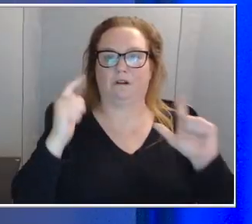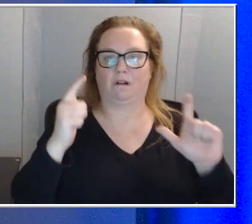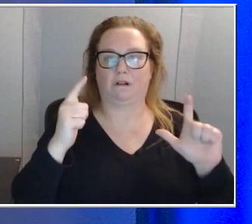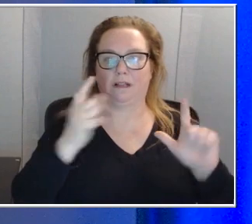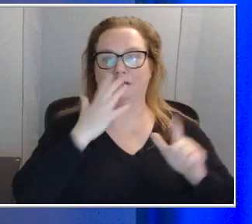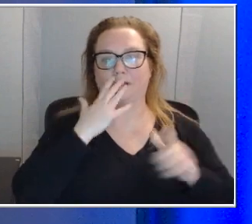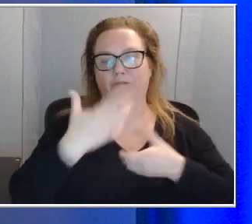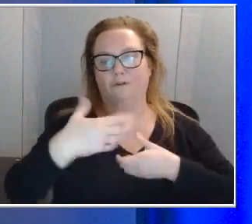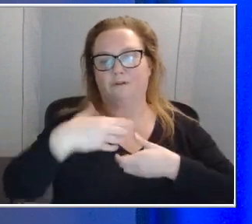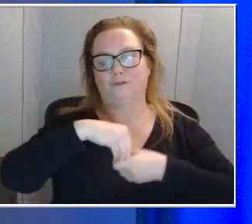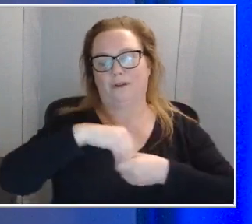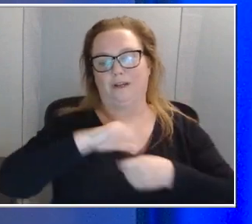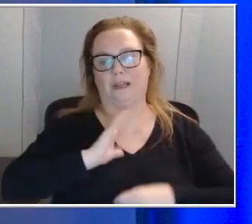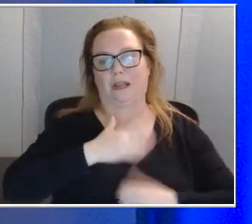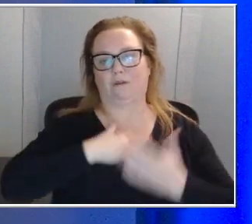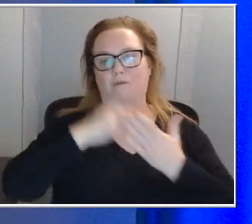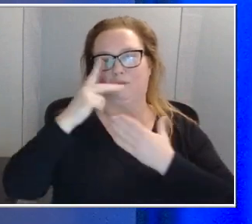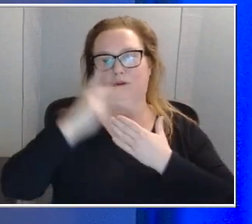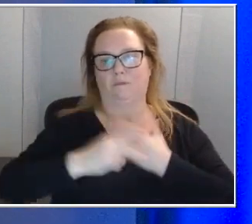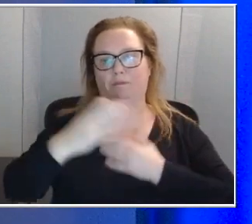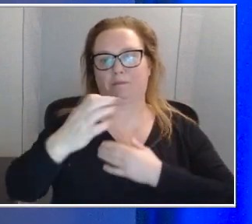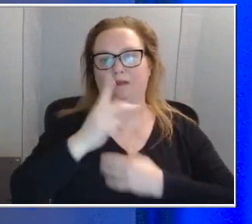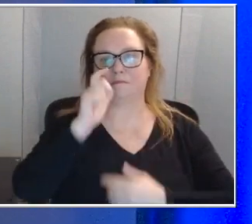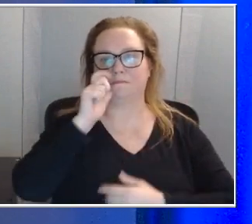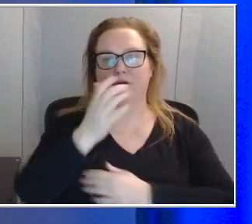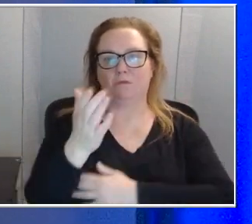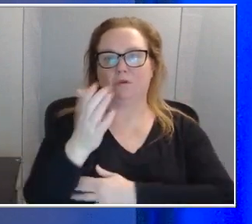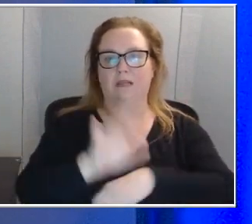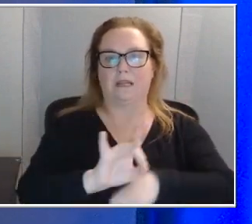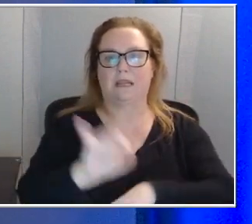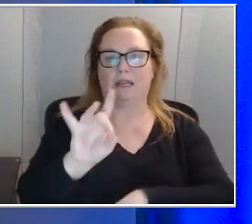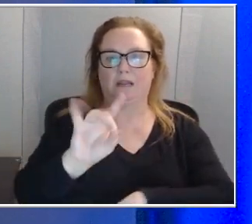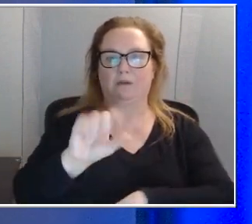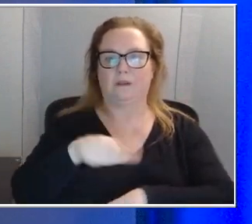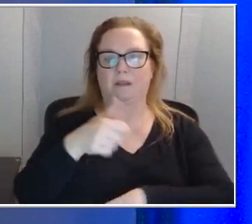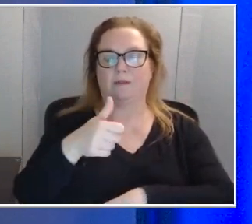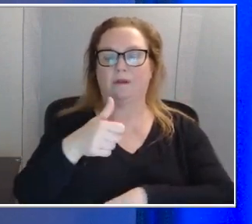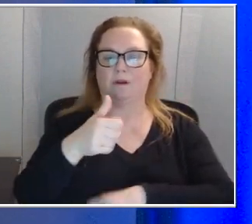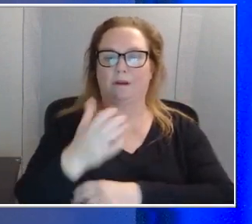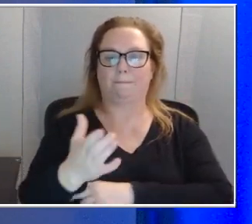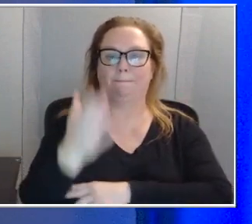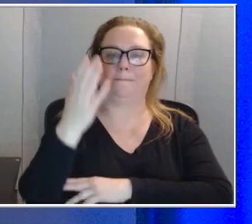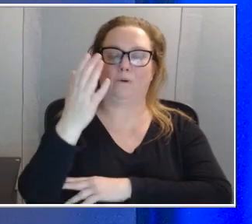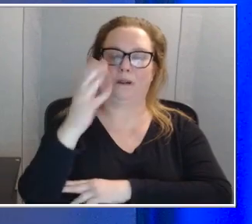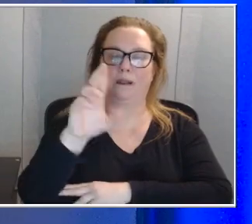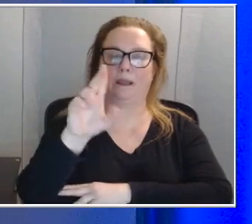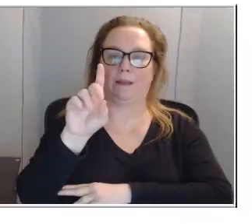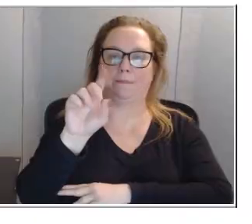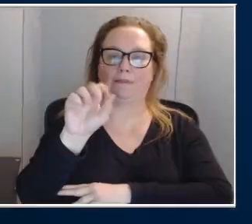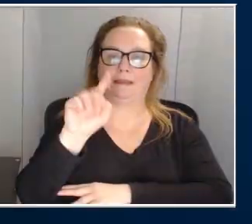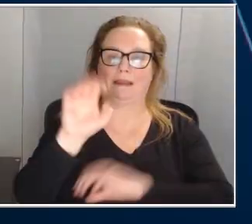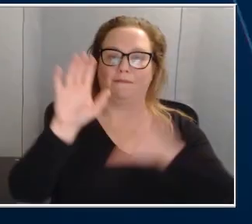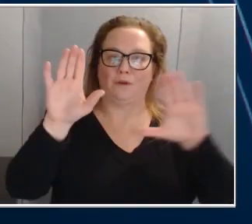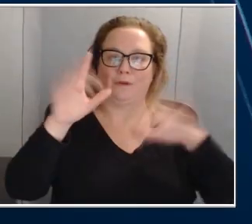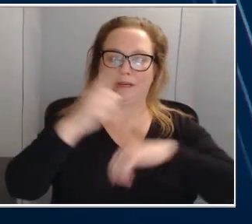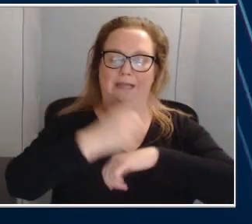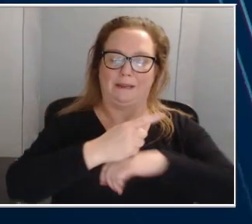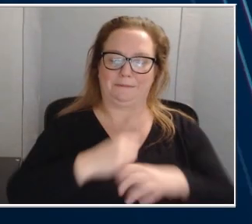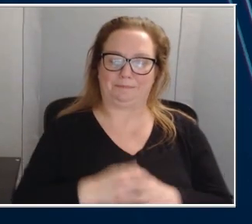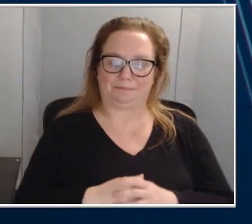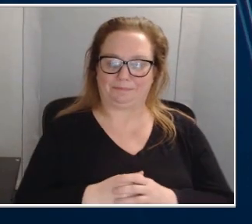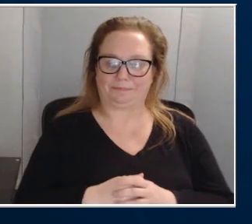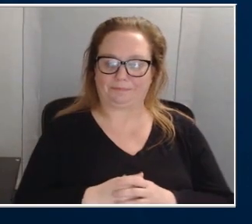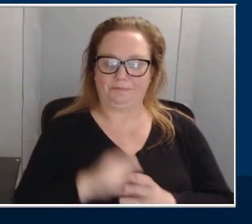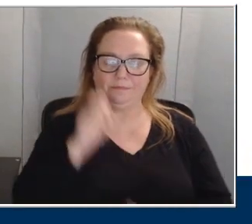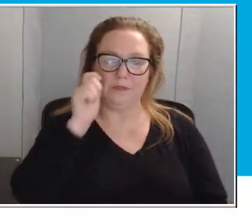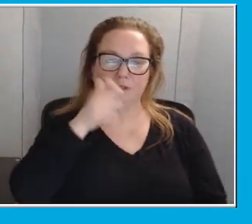our program today. We will be back tomorrow morning at 8 o'clock with another morning medical update. Until then, have a great day. Coming up tomorrow on the